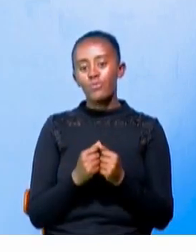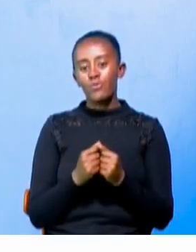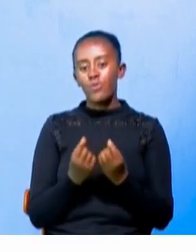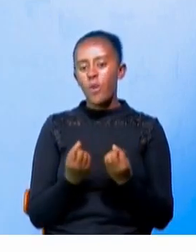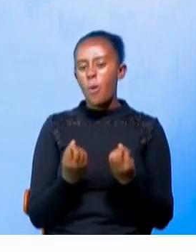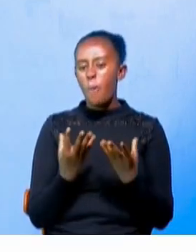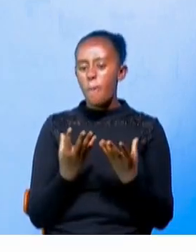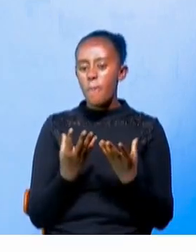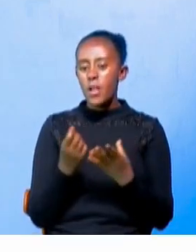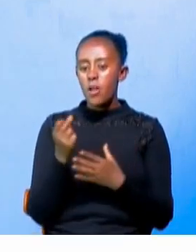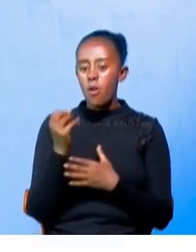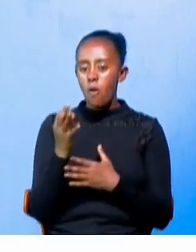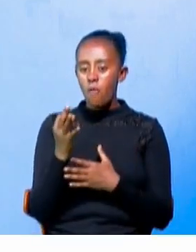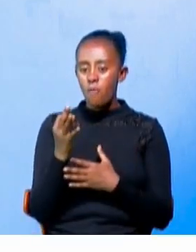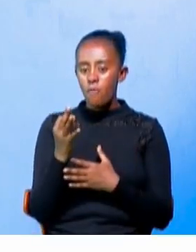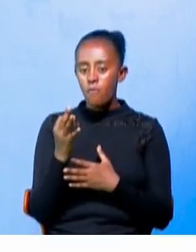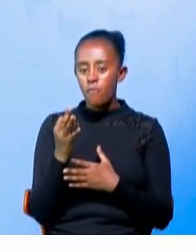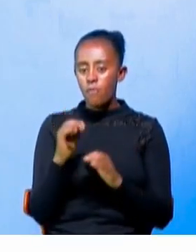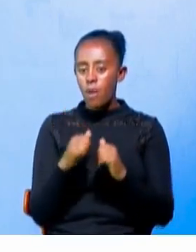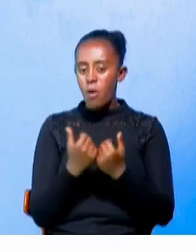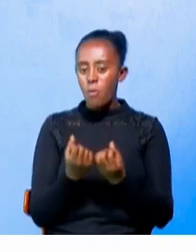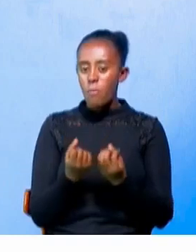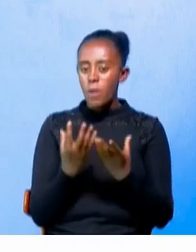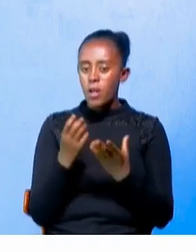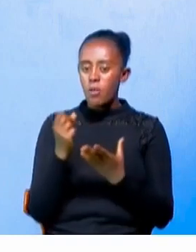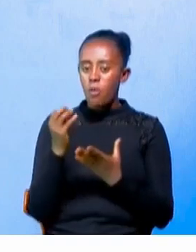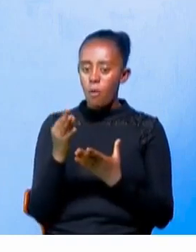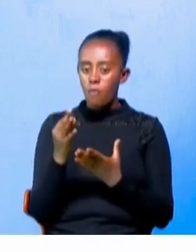many of